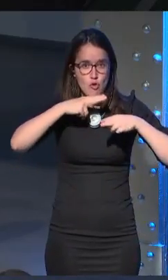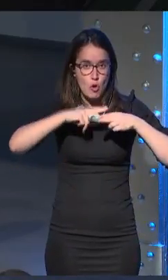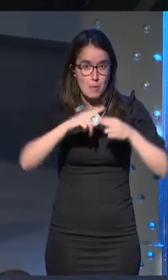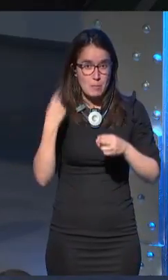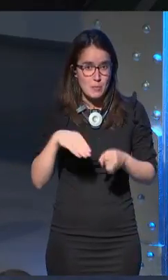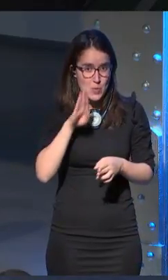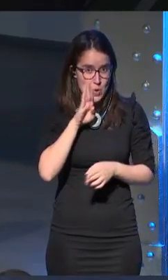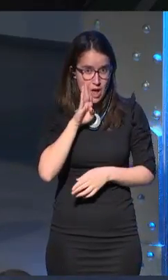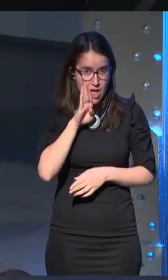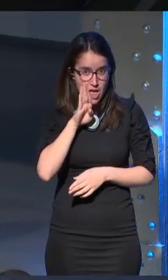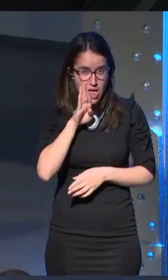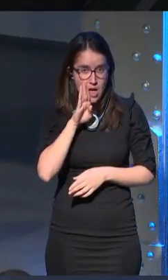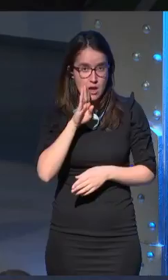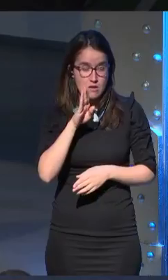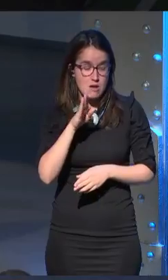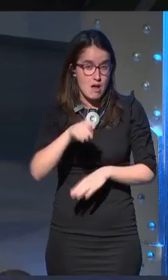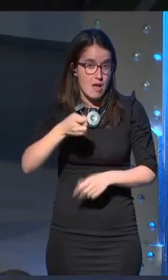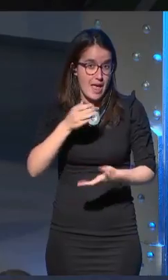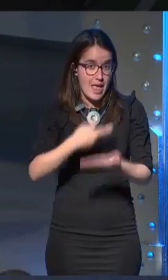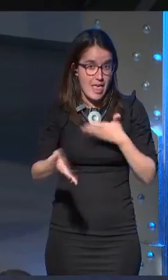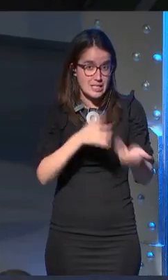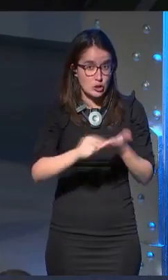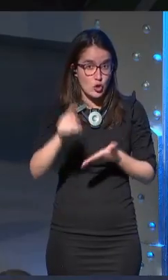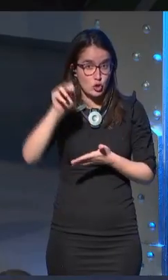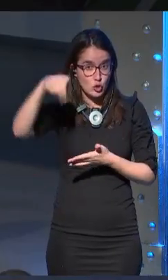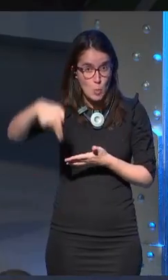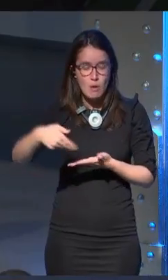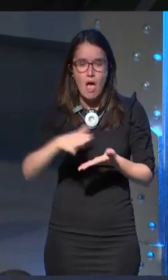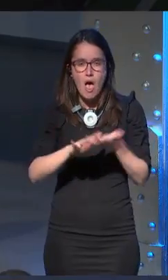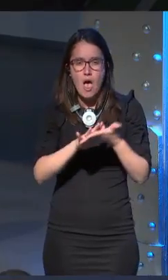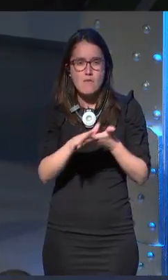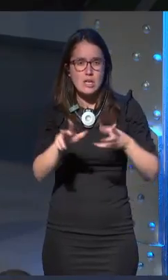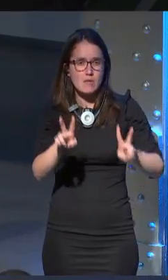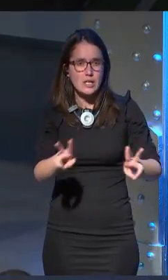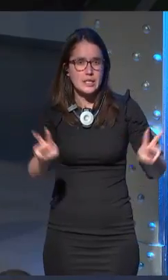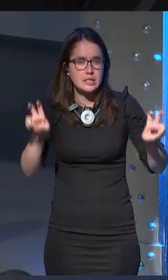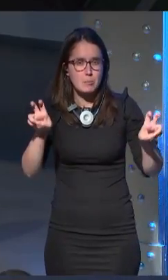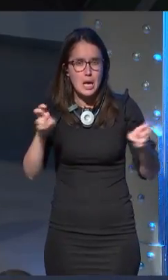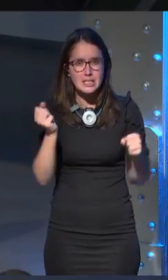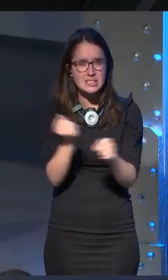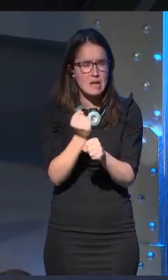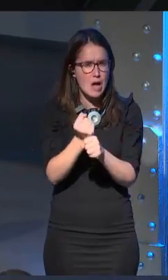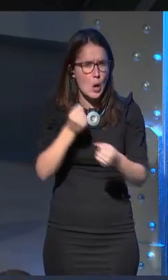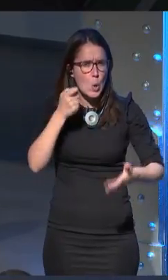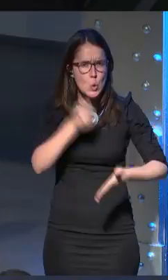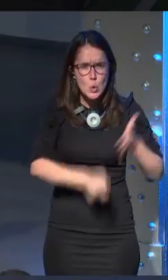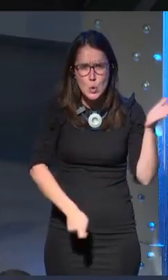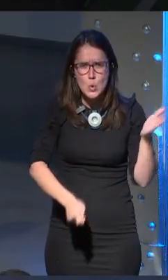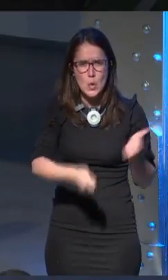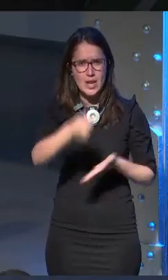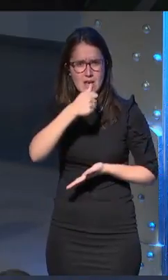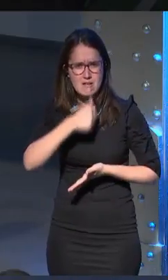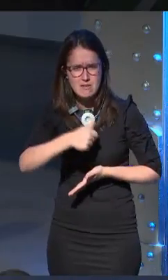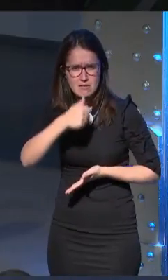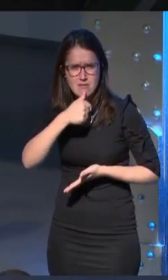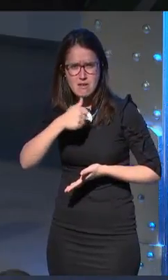then with a little bit of hard work and a lot of endurance and never giving up, was able to